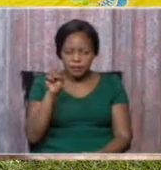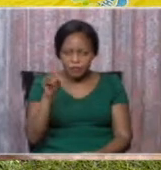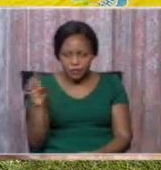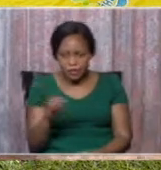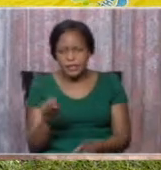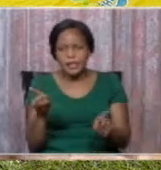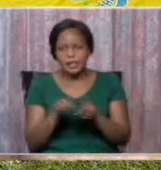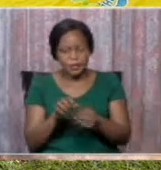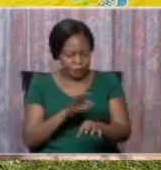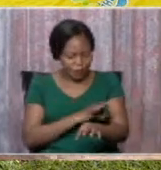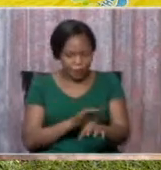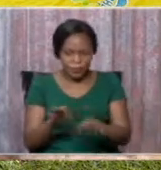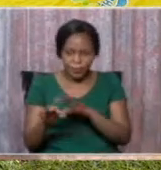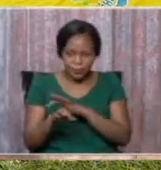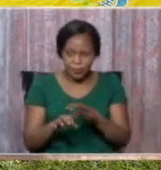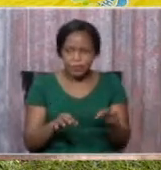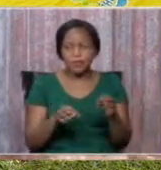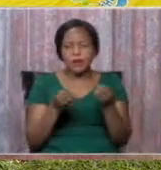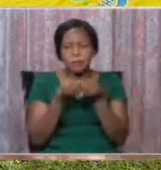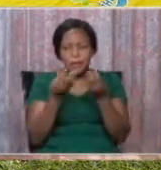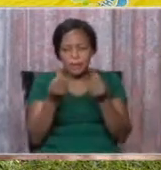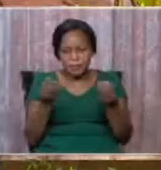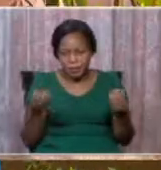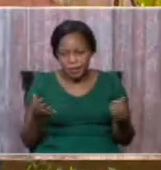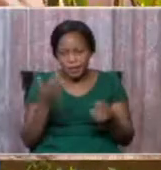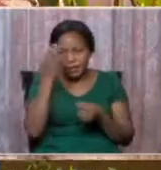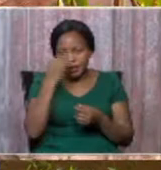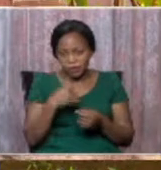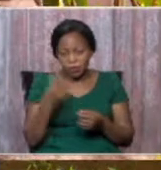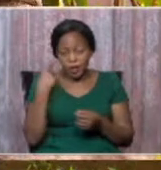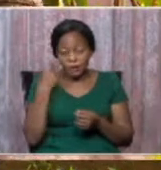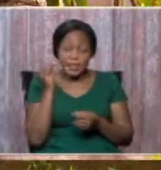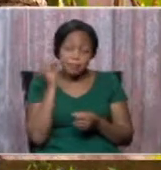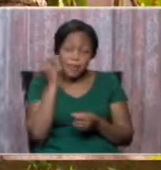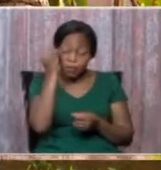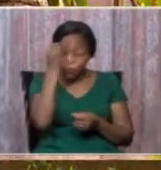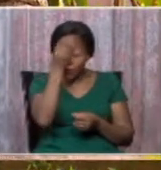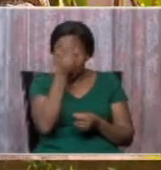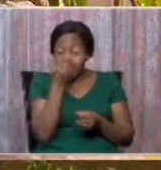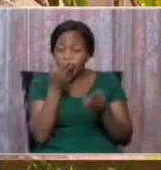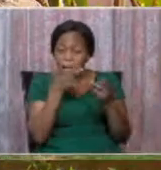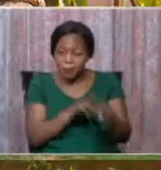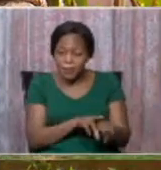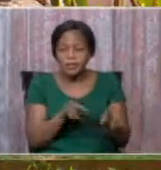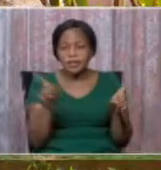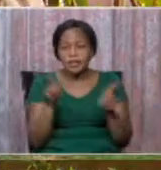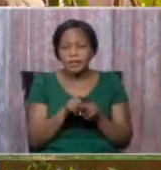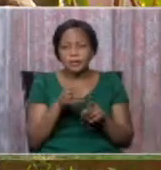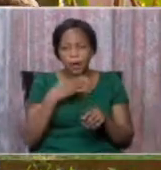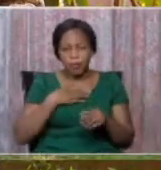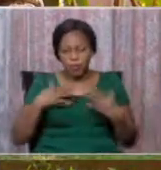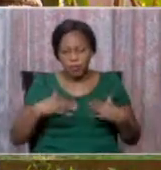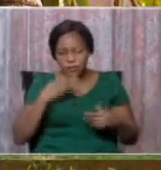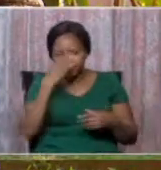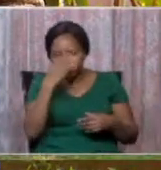mobode, like carbon munkwawa, all those body shaming words. However, we need